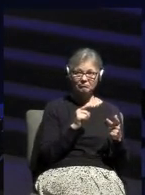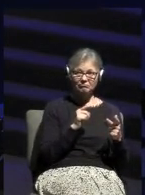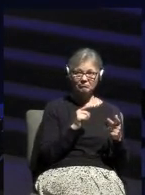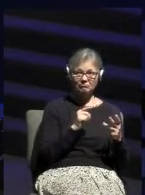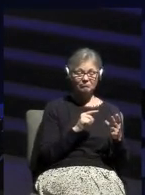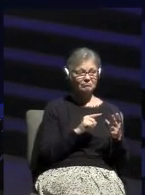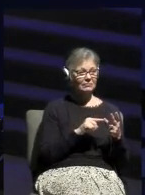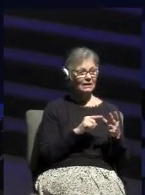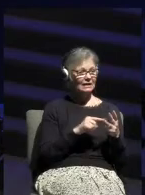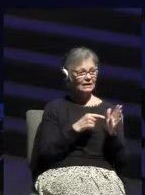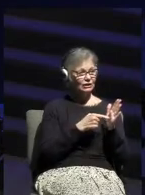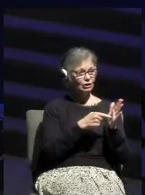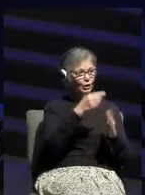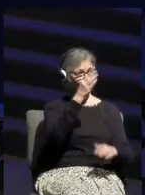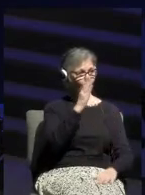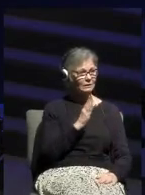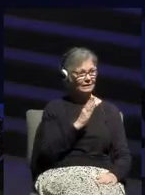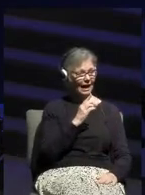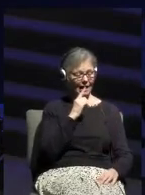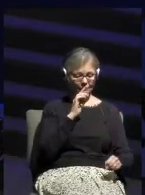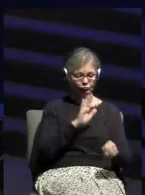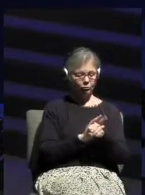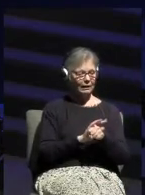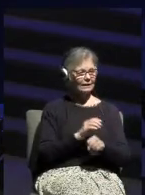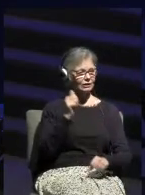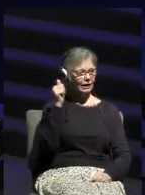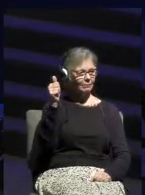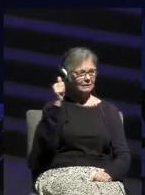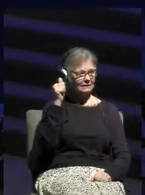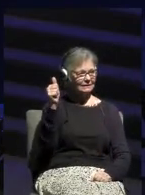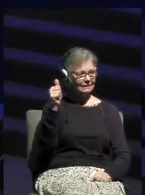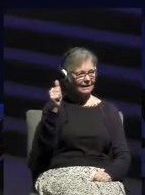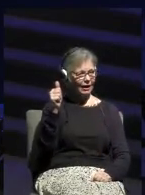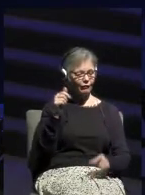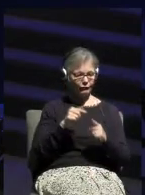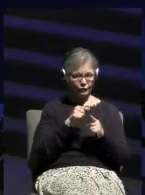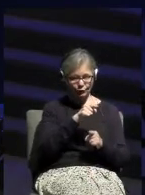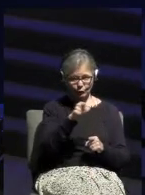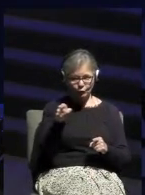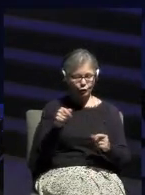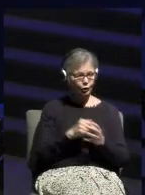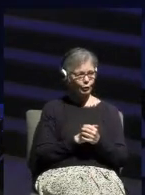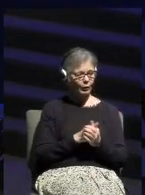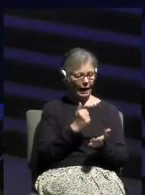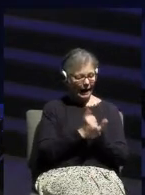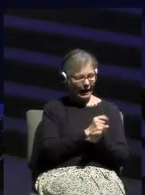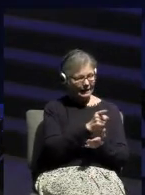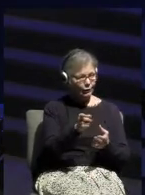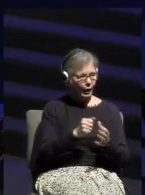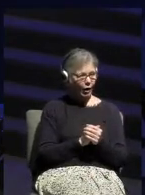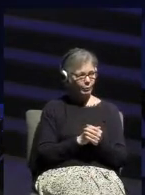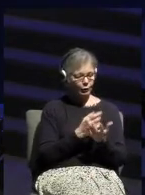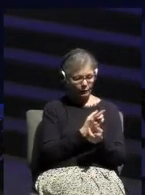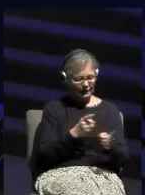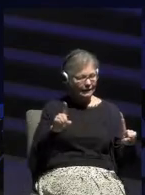features God pledging himself to the protection and the deliverance of those who trust in the